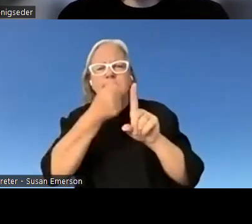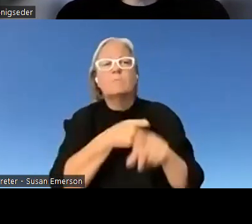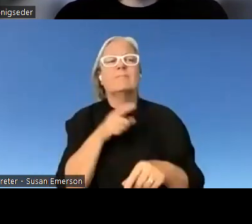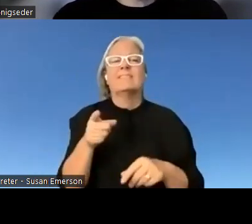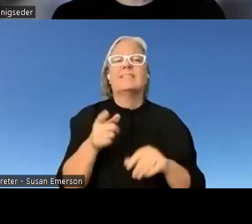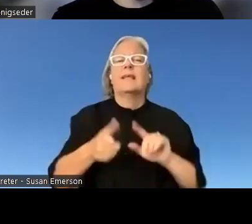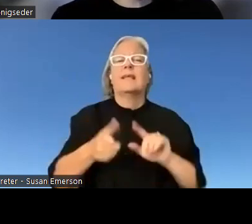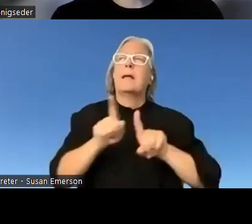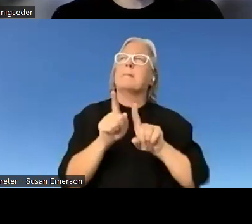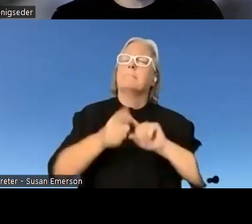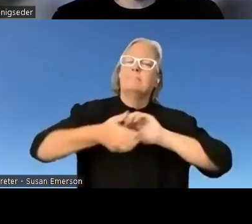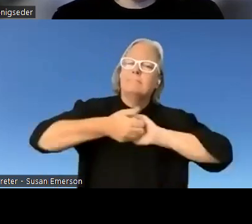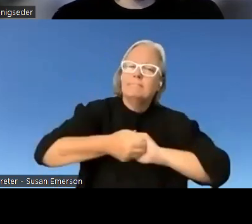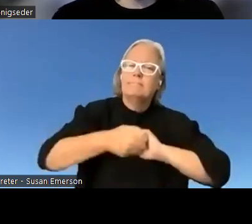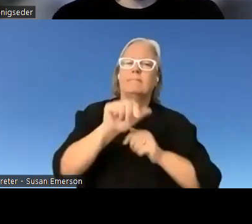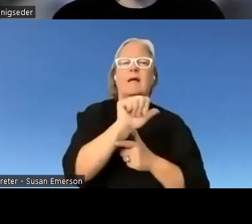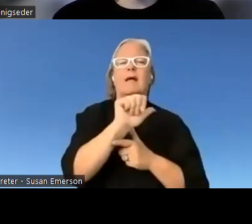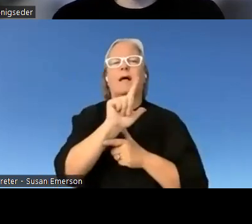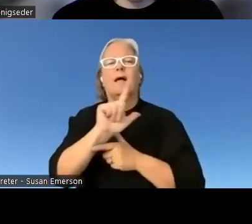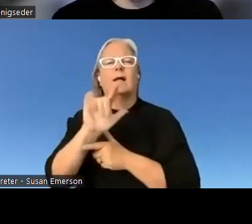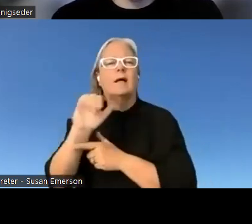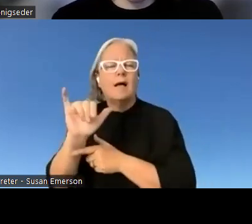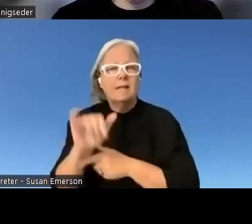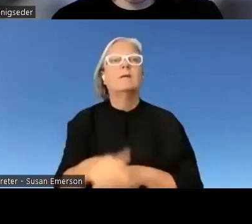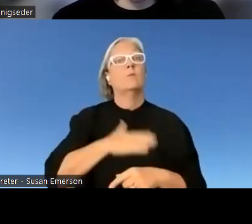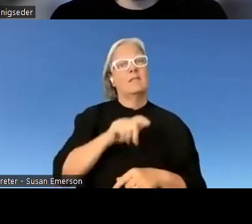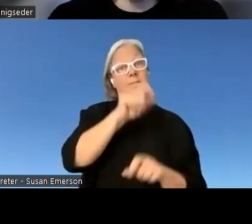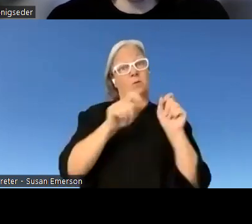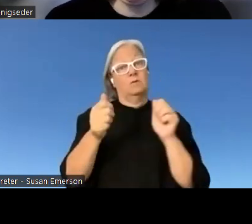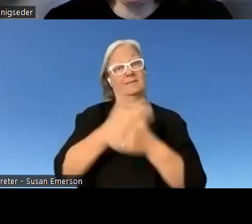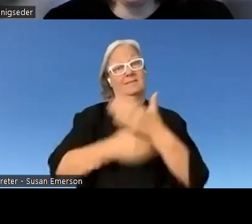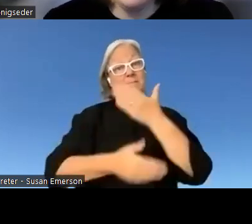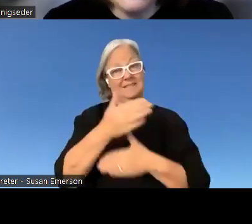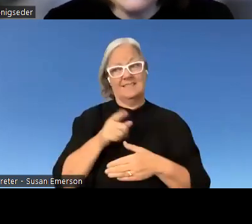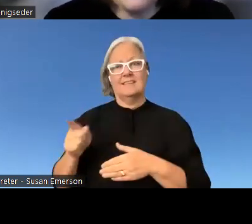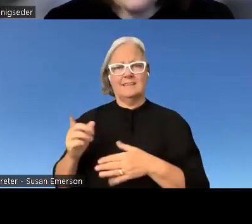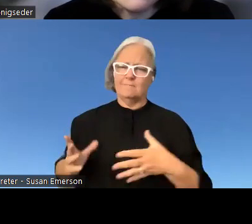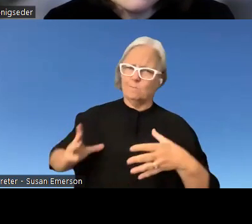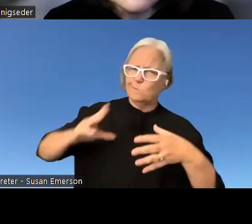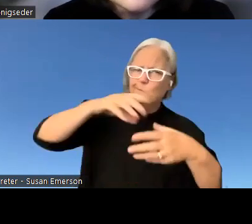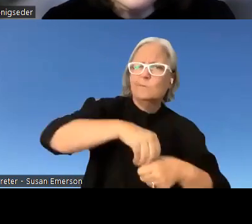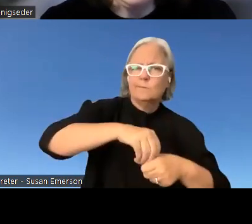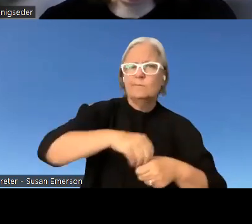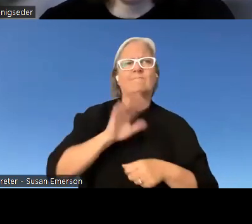disabilities to bring persons with disabilities really into the mainstream learning and skills provision.